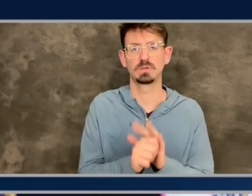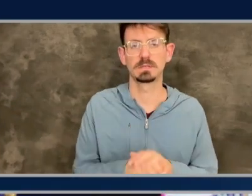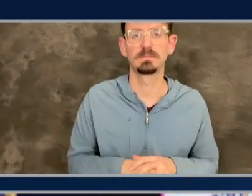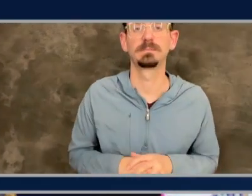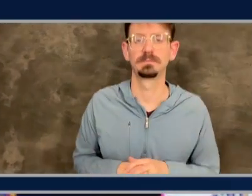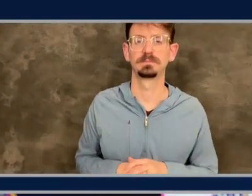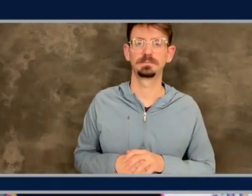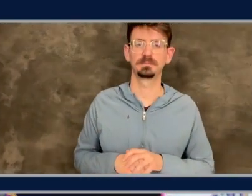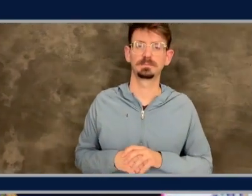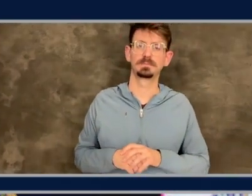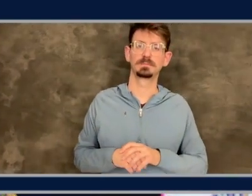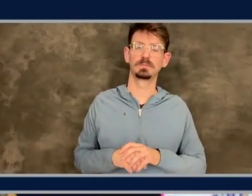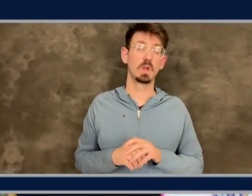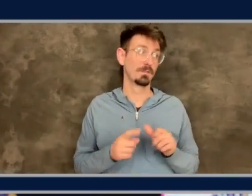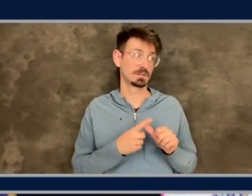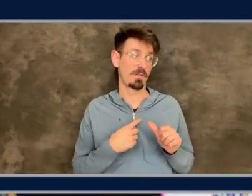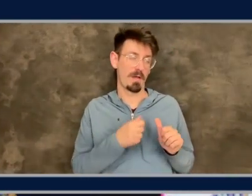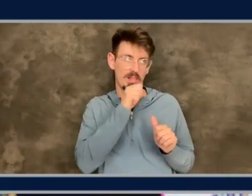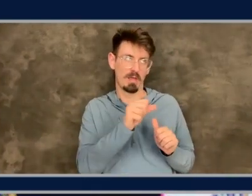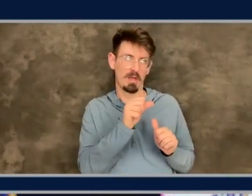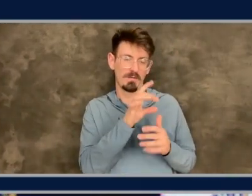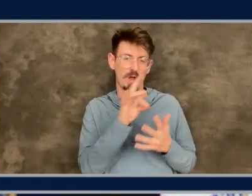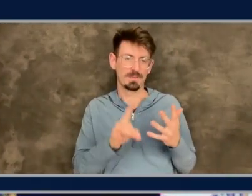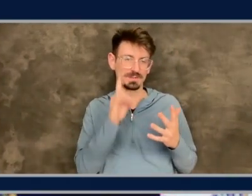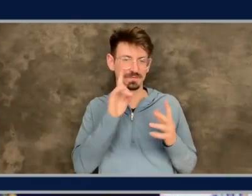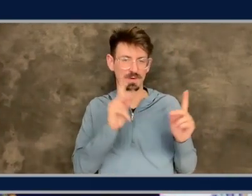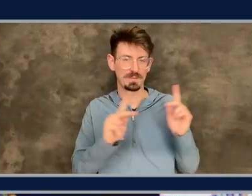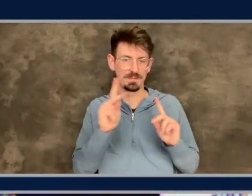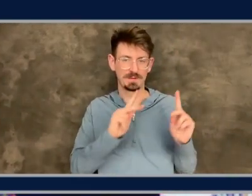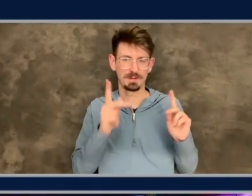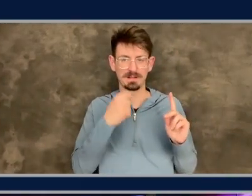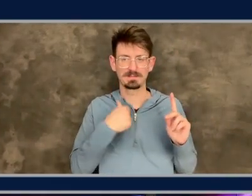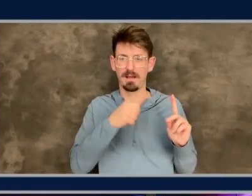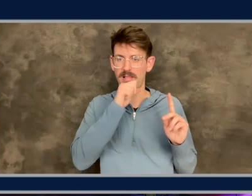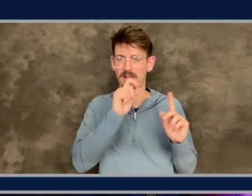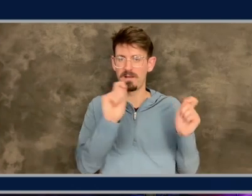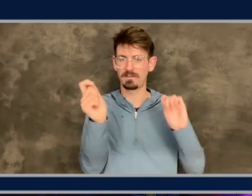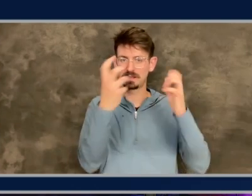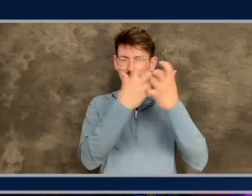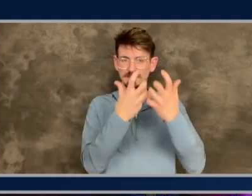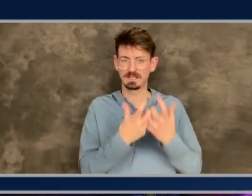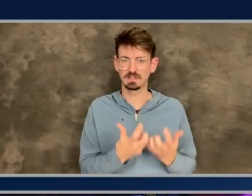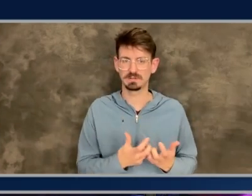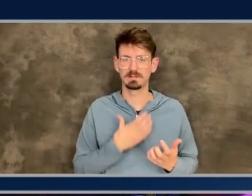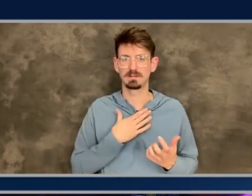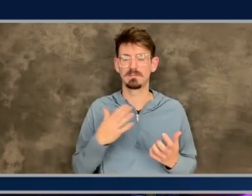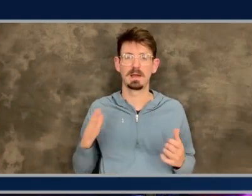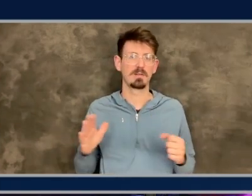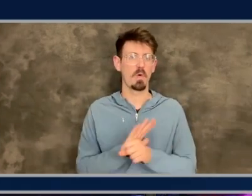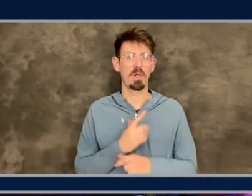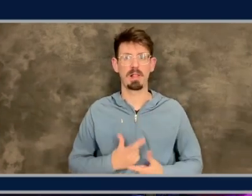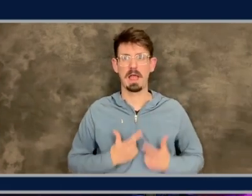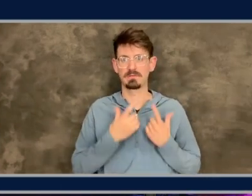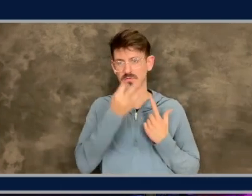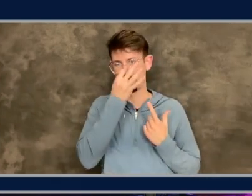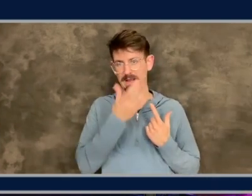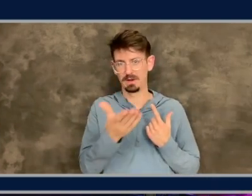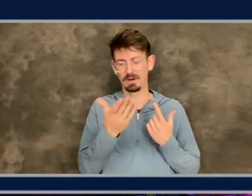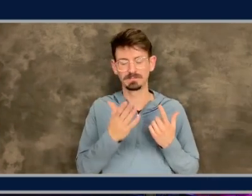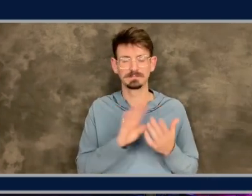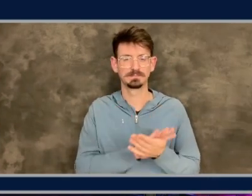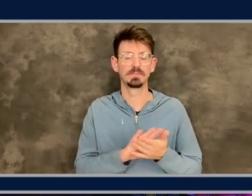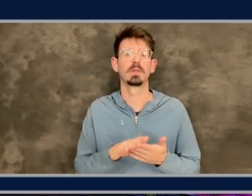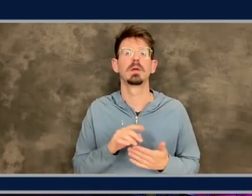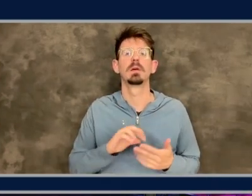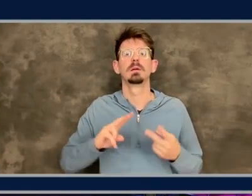love options for people because I like customization. Always. This is my whole life. I like that. But the second thing is